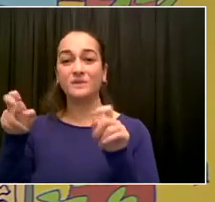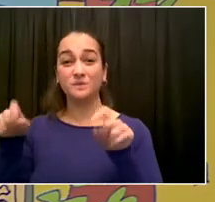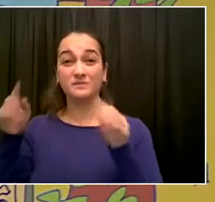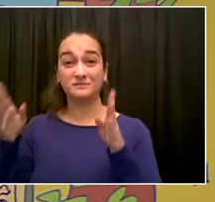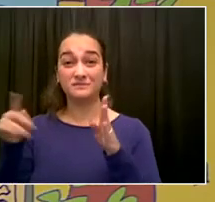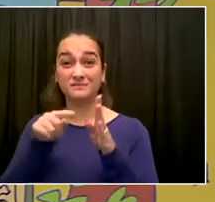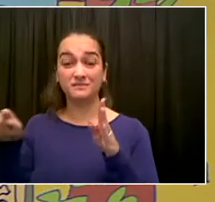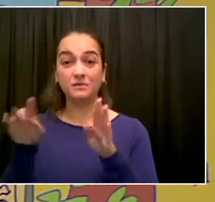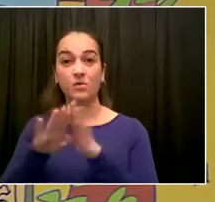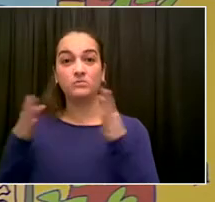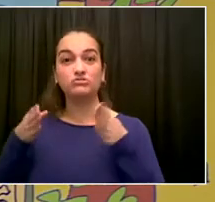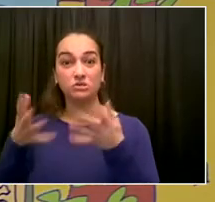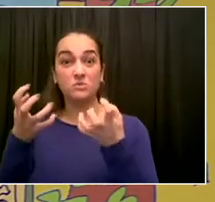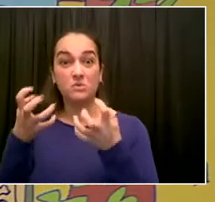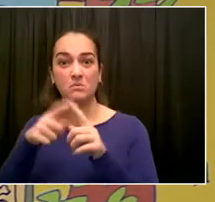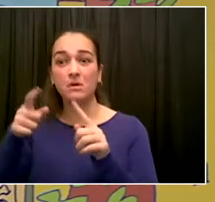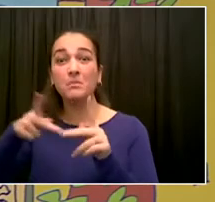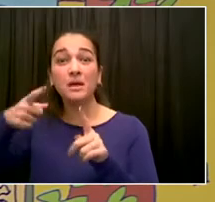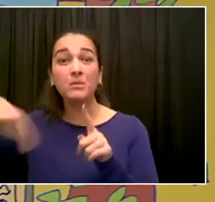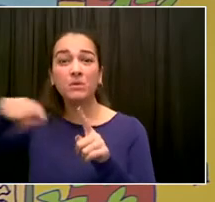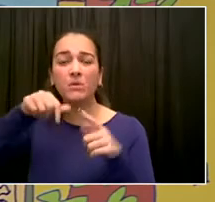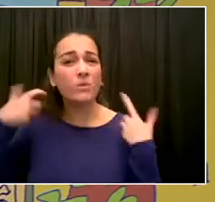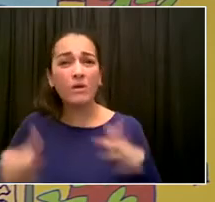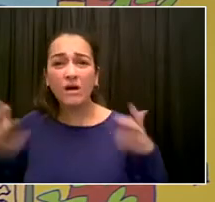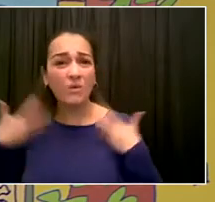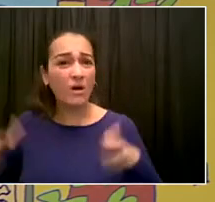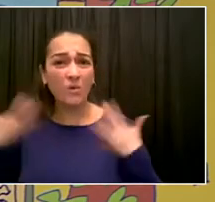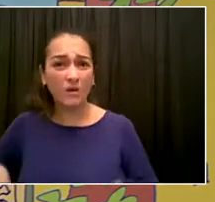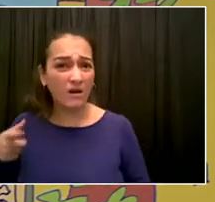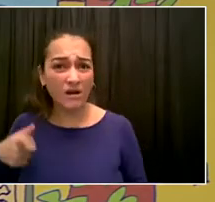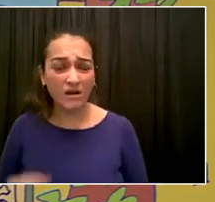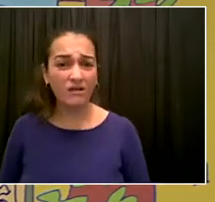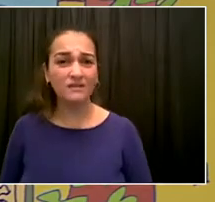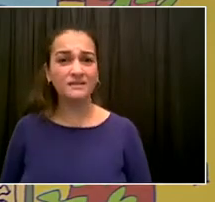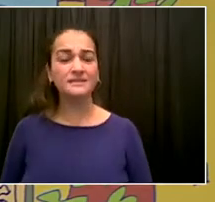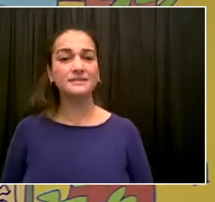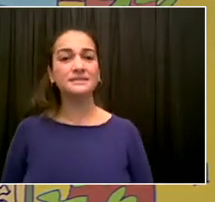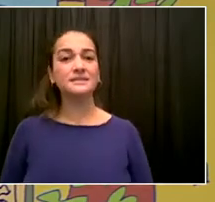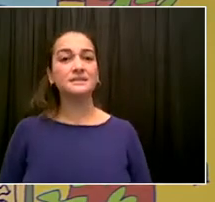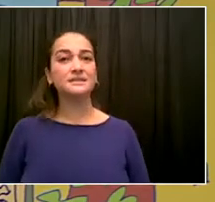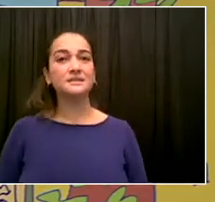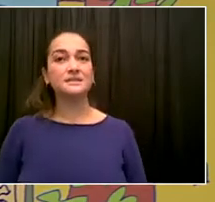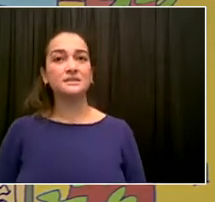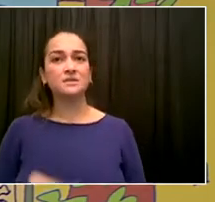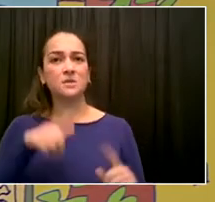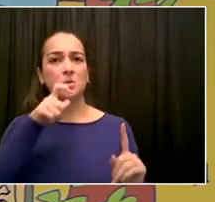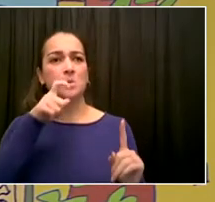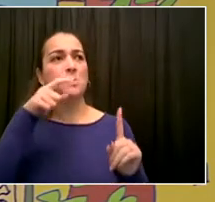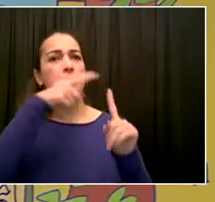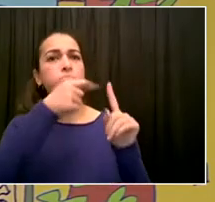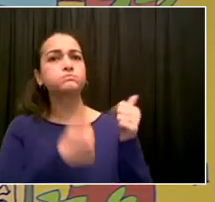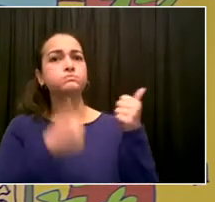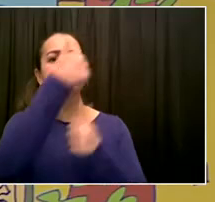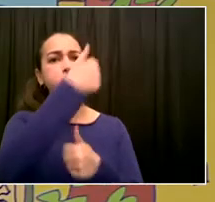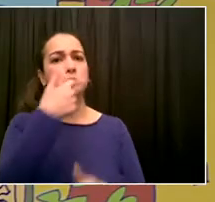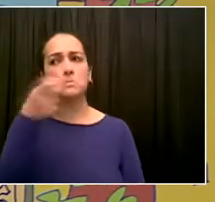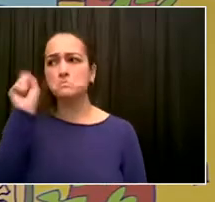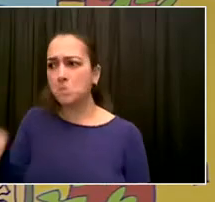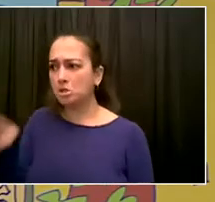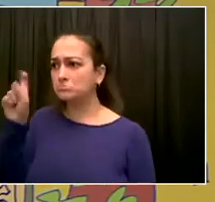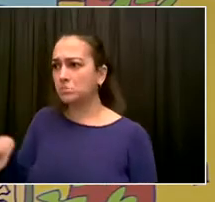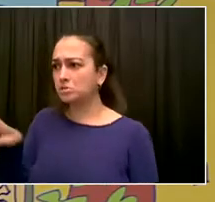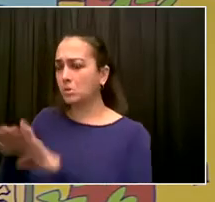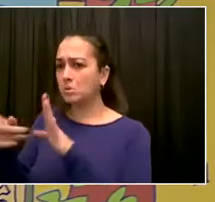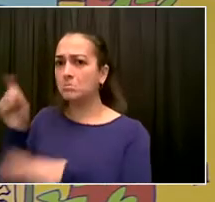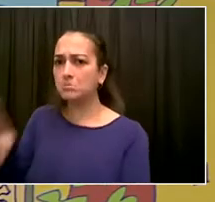outreach, and recently tweeted that 7th and 8th Avenues don't need to bear the burden of changes to make our streets